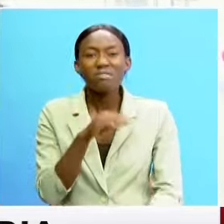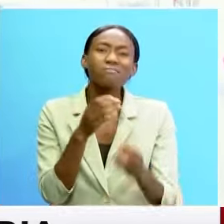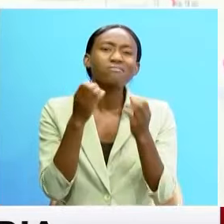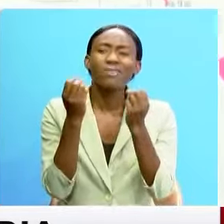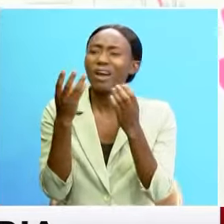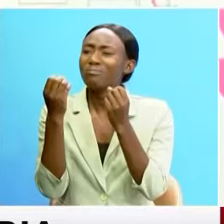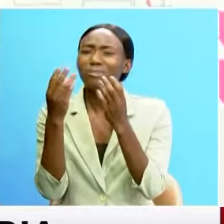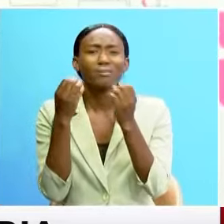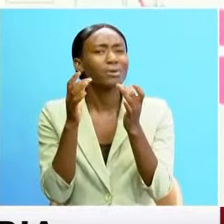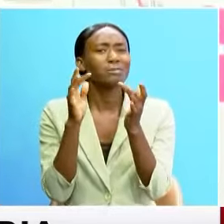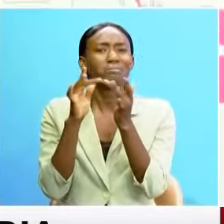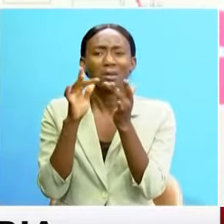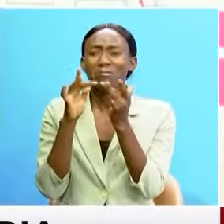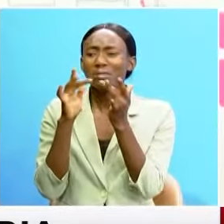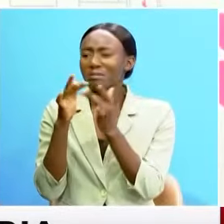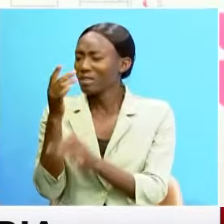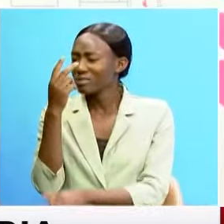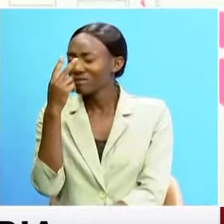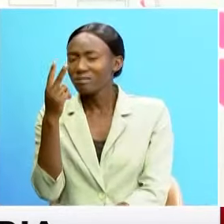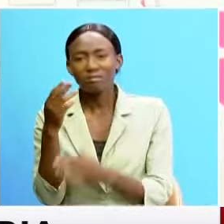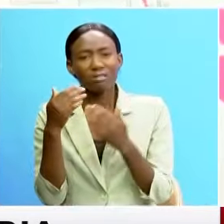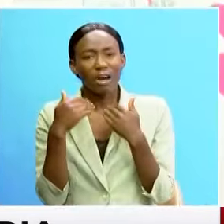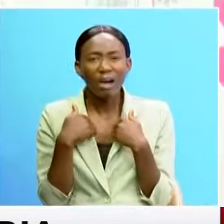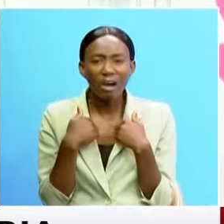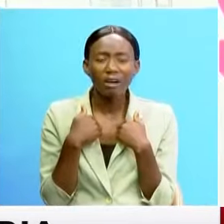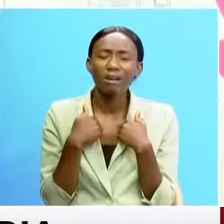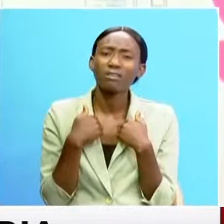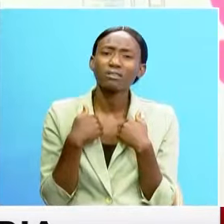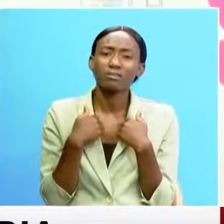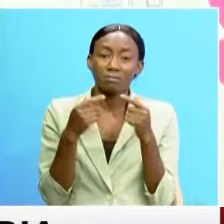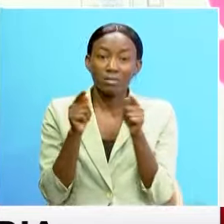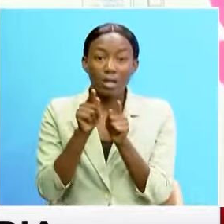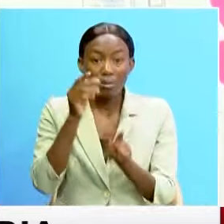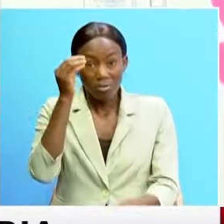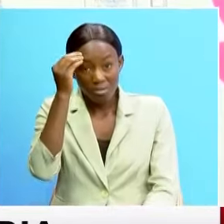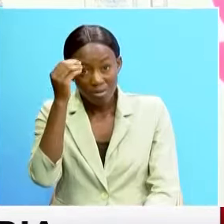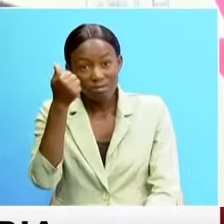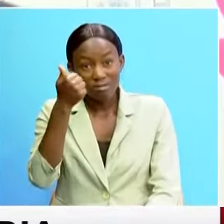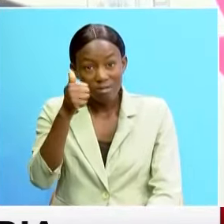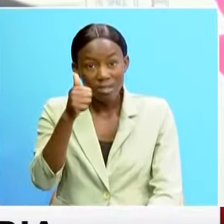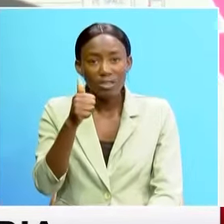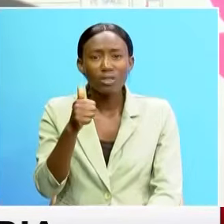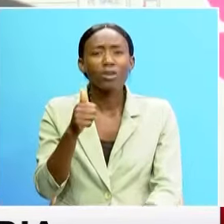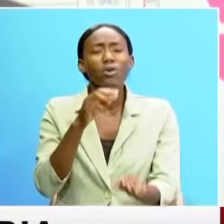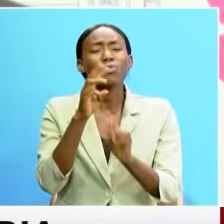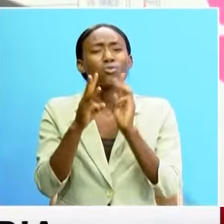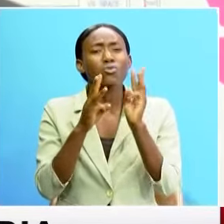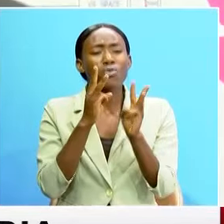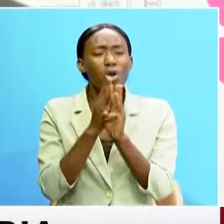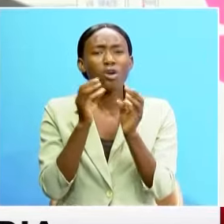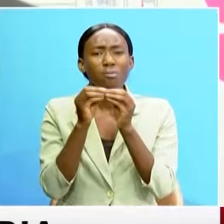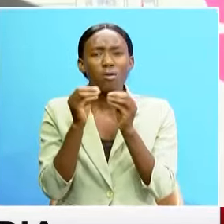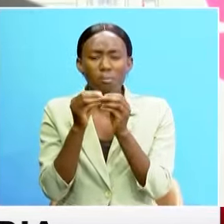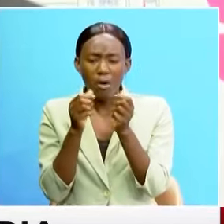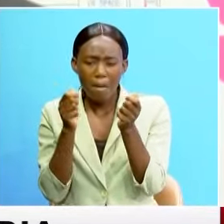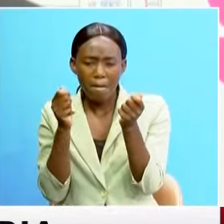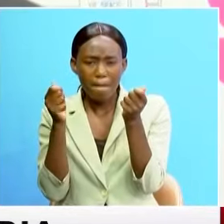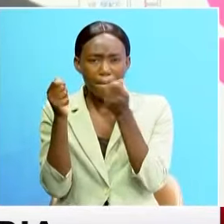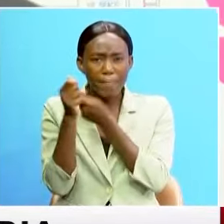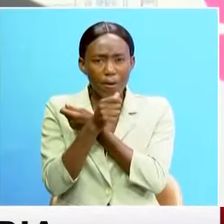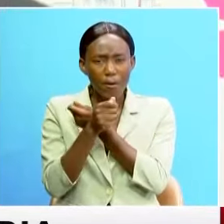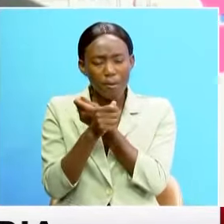digital, you know, products, digital solutions. As you know, that the world is moving into the direction of,